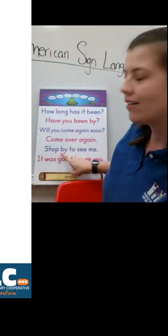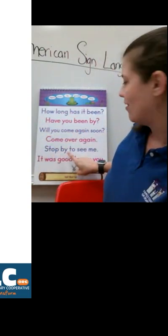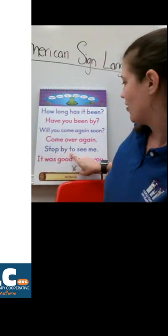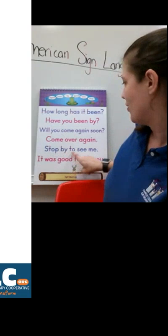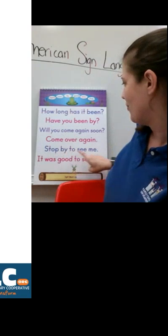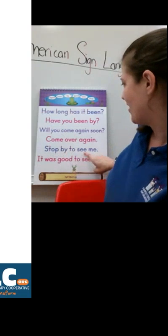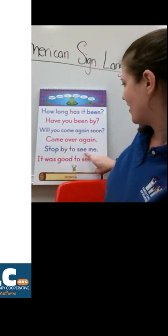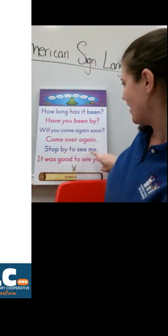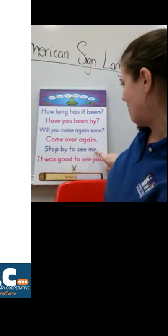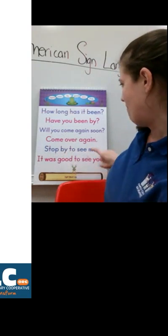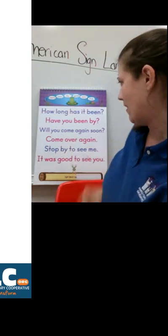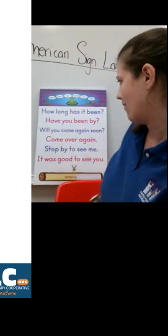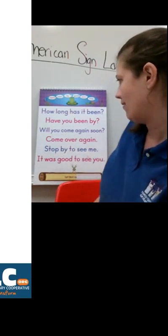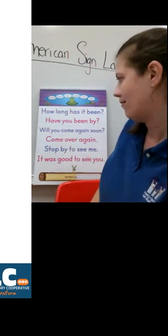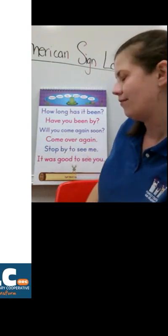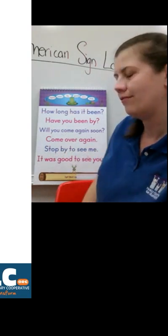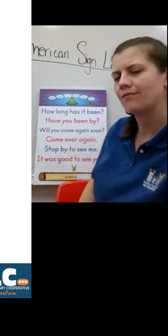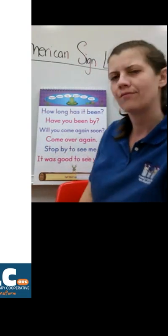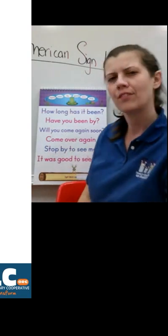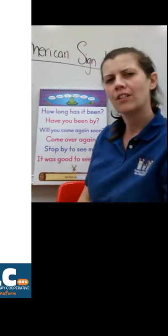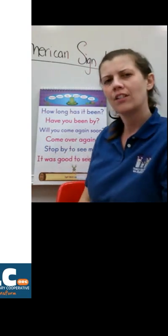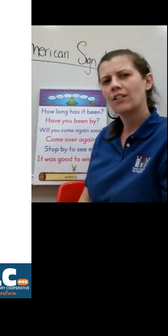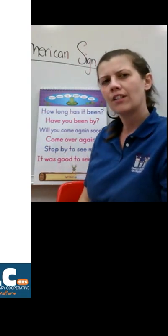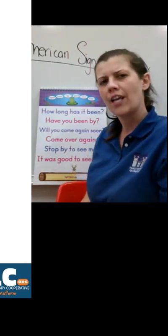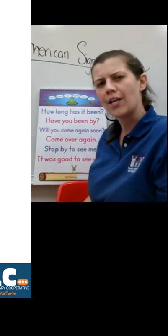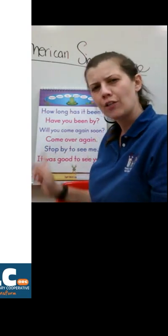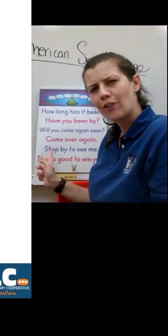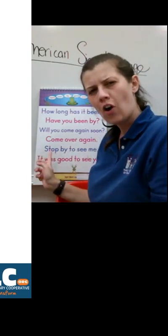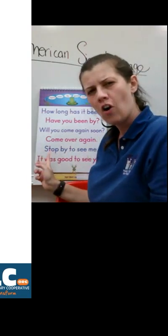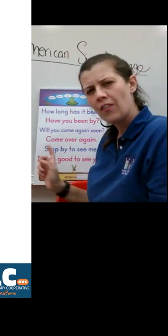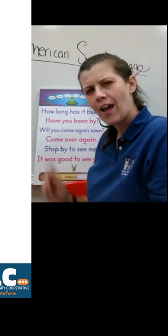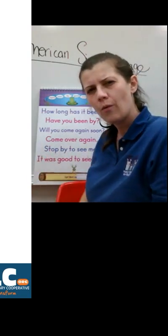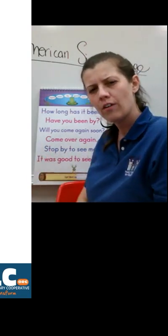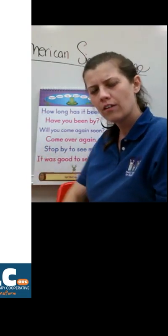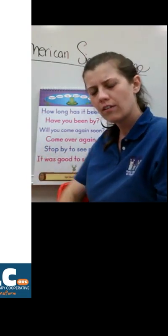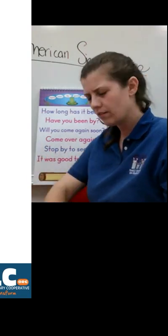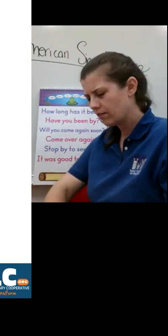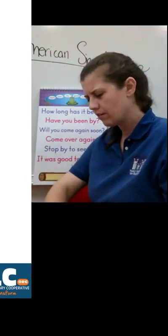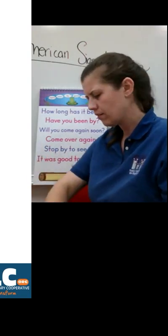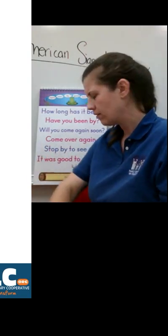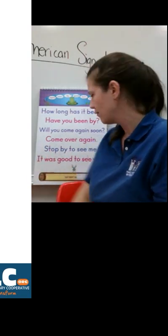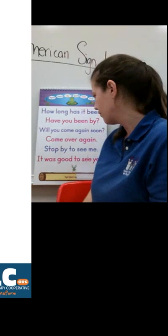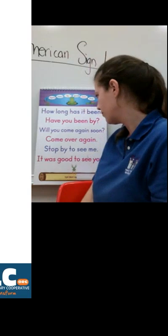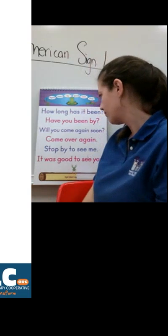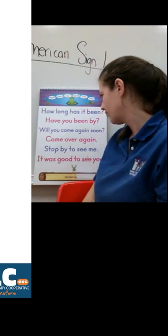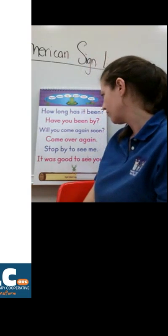Stop by to see me. Can you recall that one?